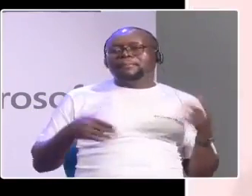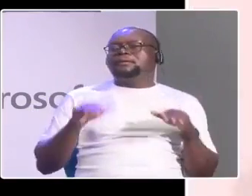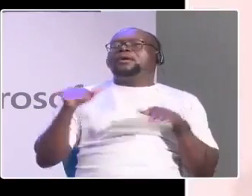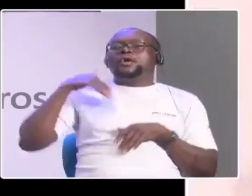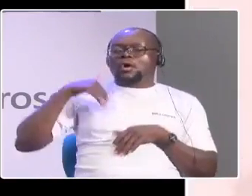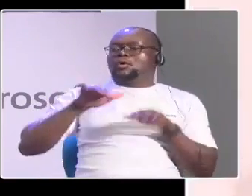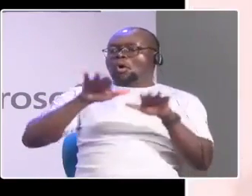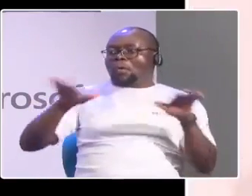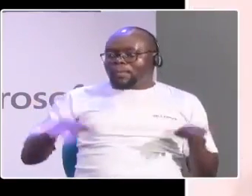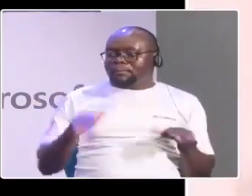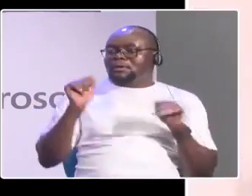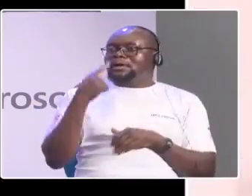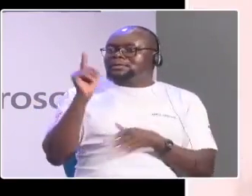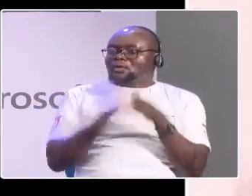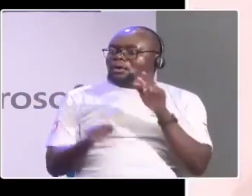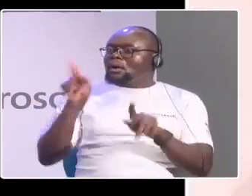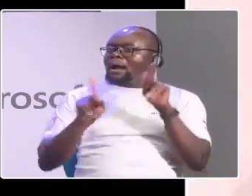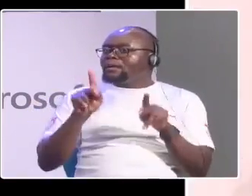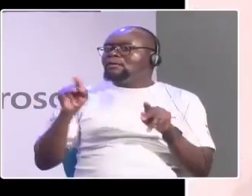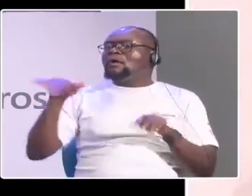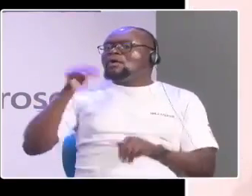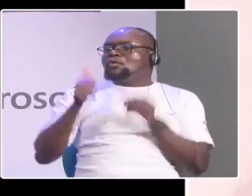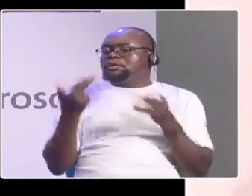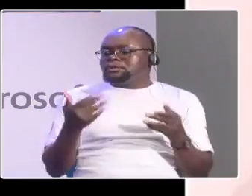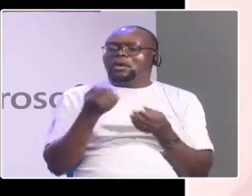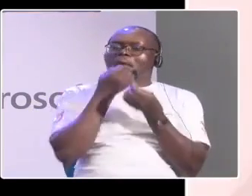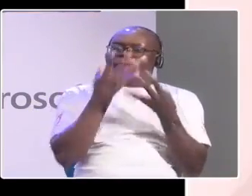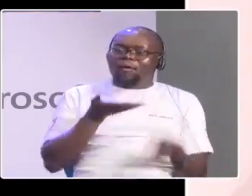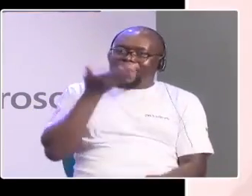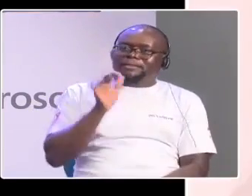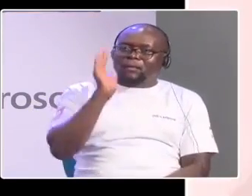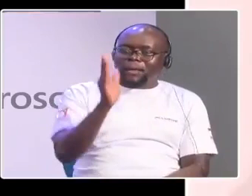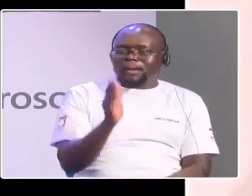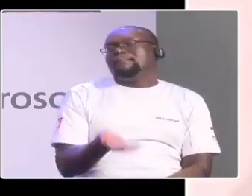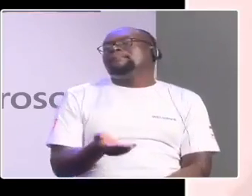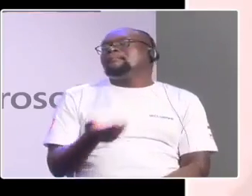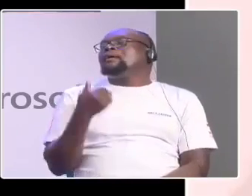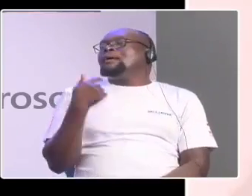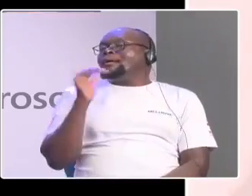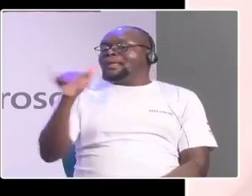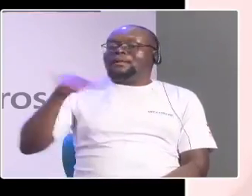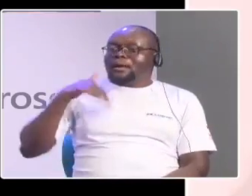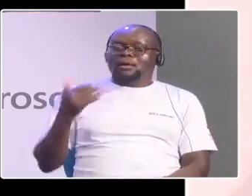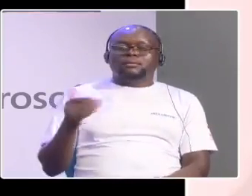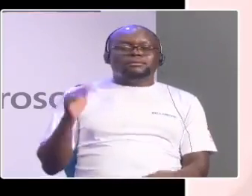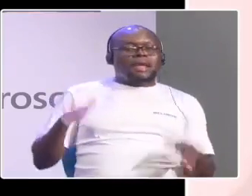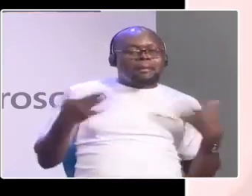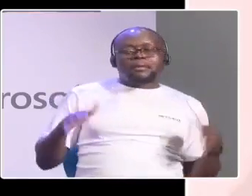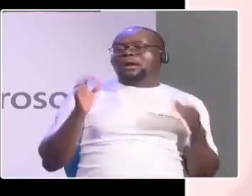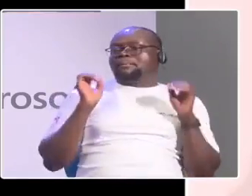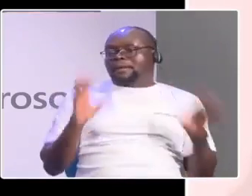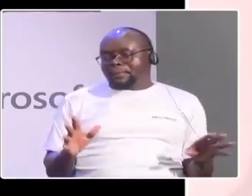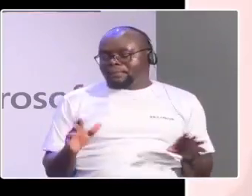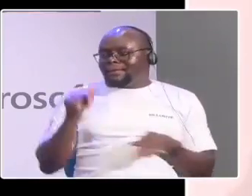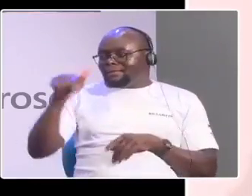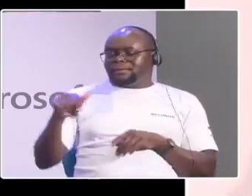the beach, and you can say, what kind of dog is it? And it'll tell you. You can ask, does the dog look happy? And it'll say, the dog looks happy. This